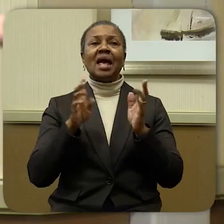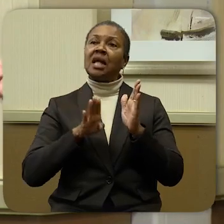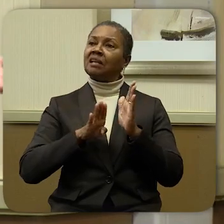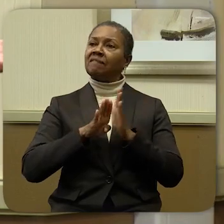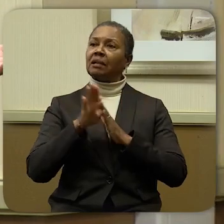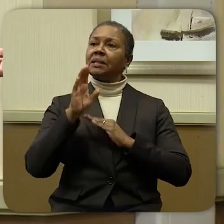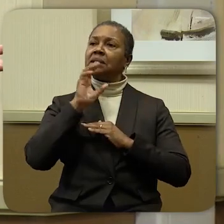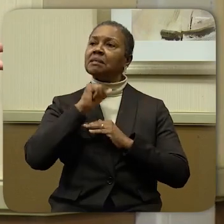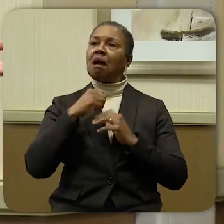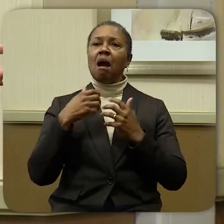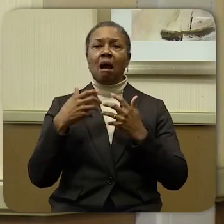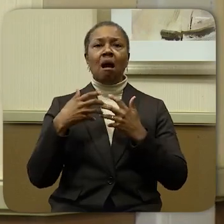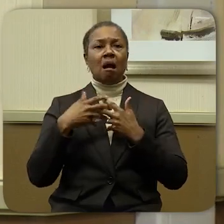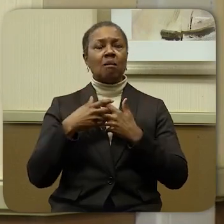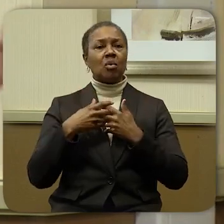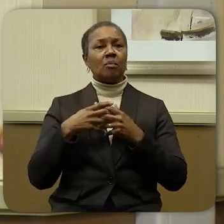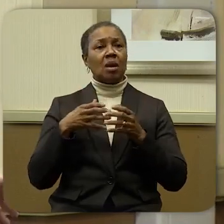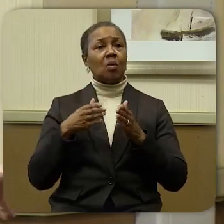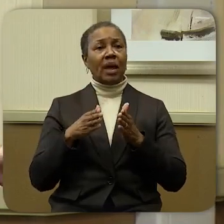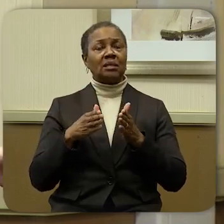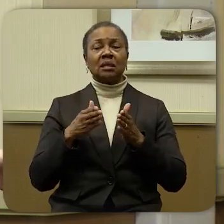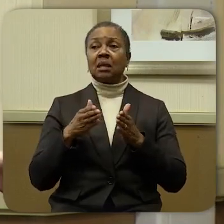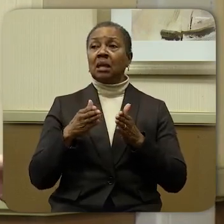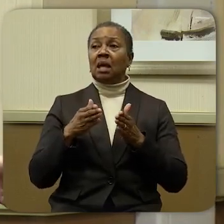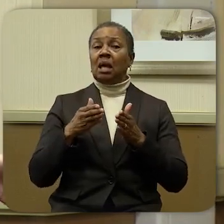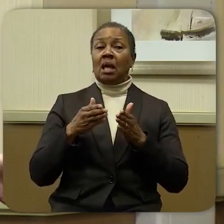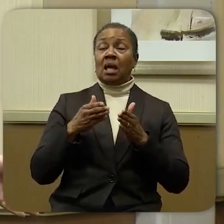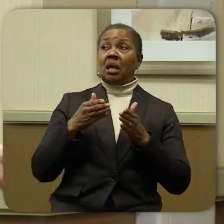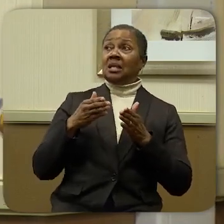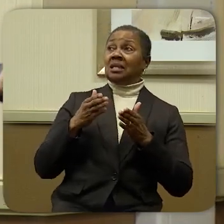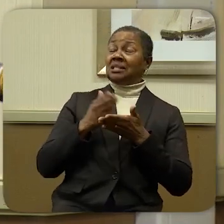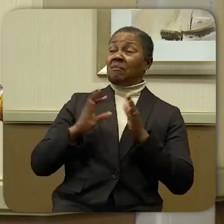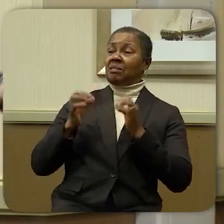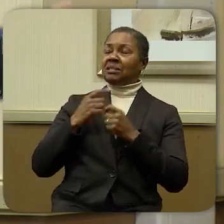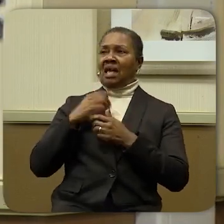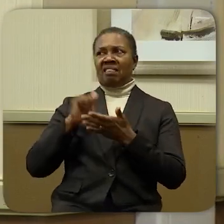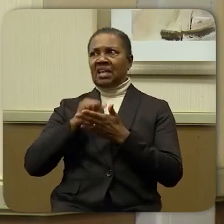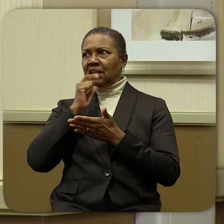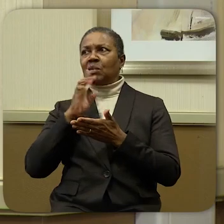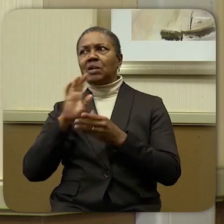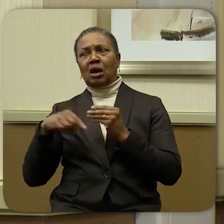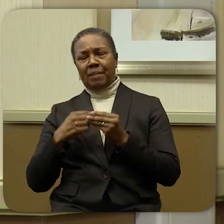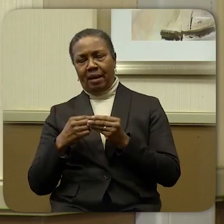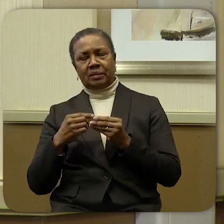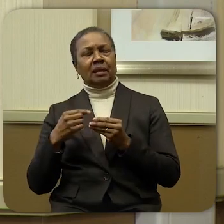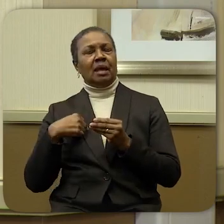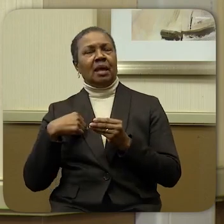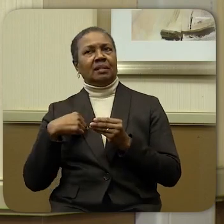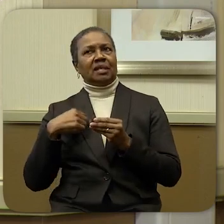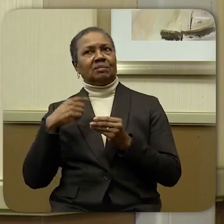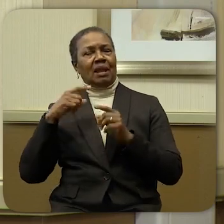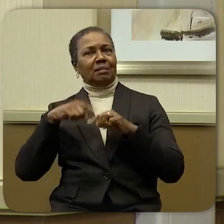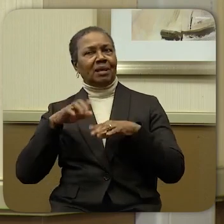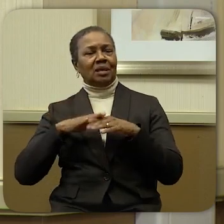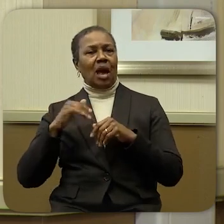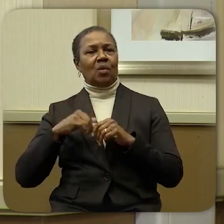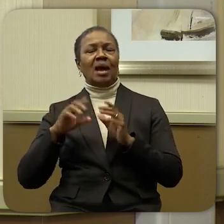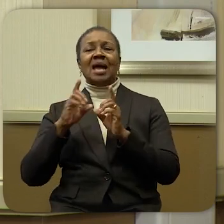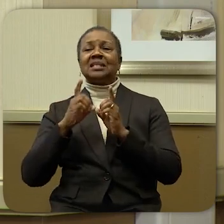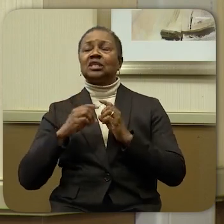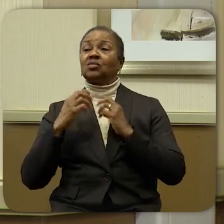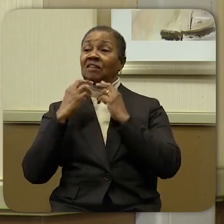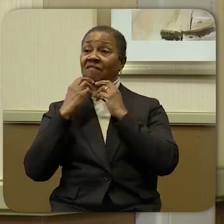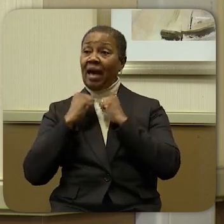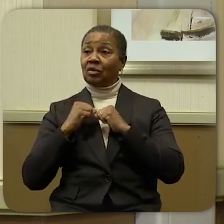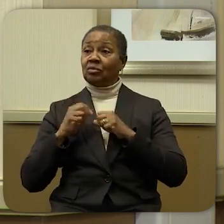You might have a family that goes, well, that's not what we talk about in our household. That's when I rely on our district values. Well, our district